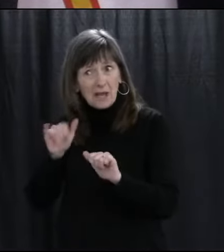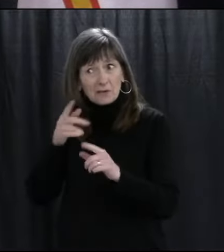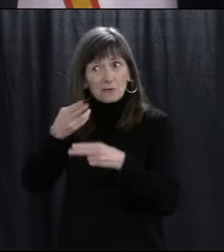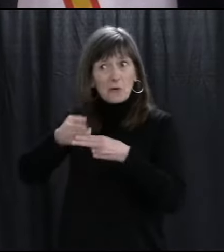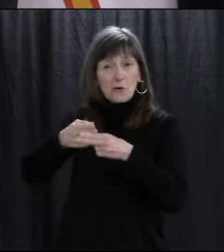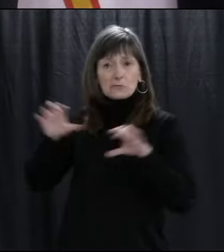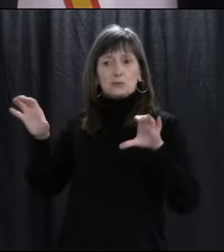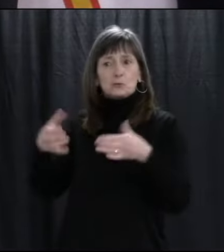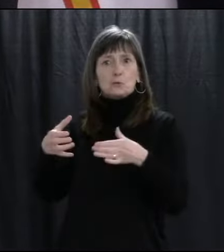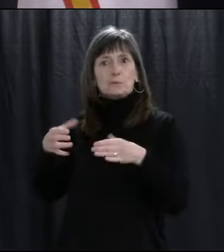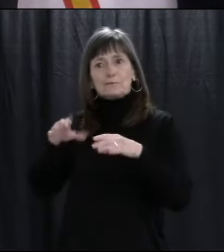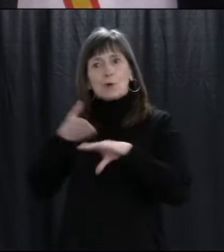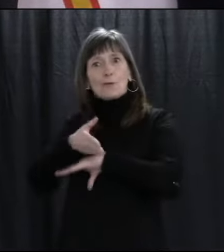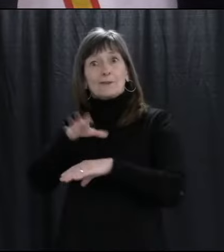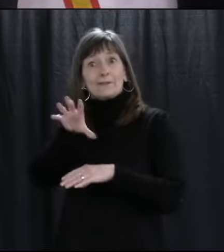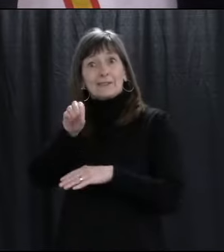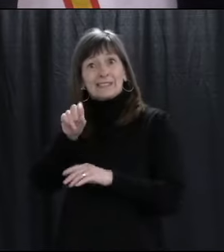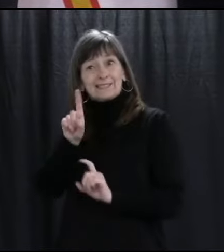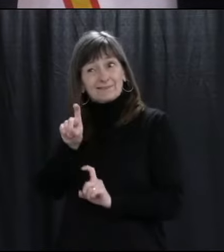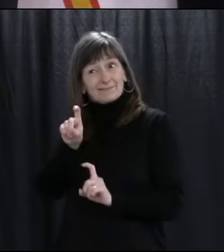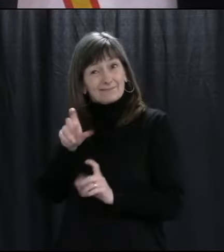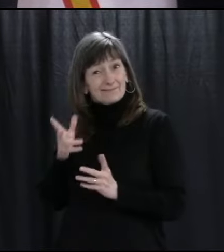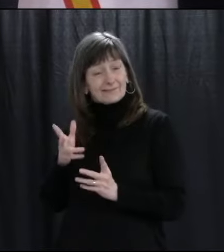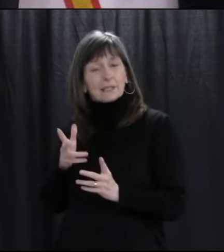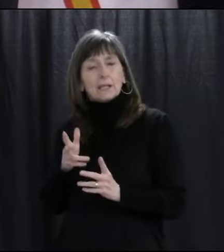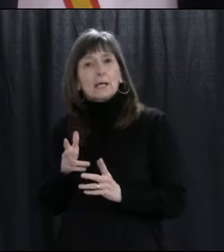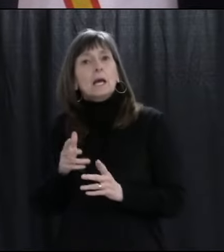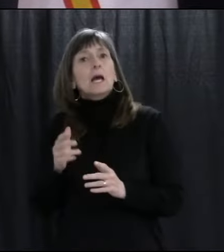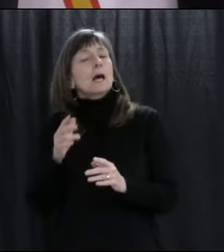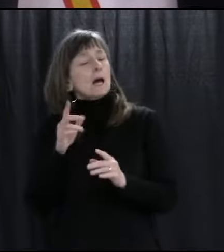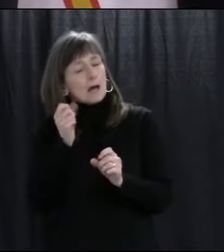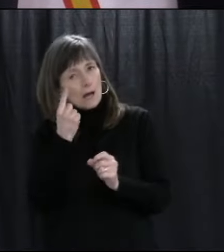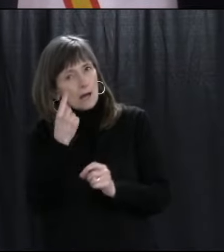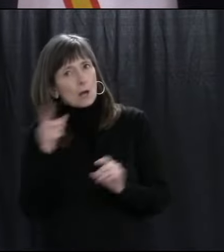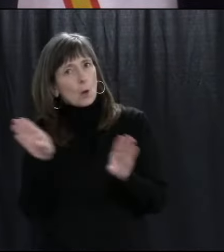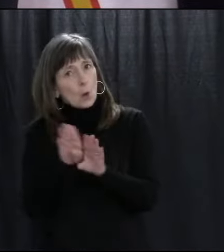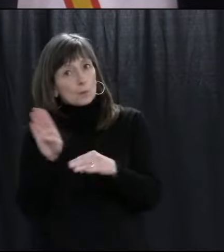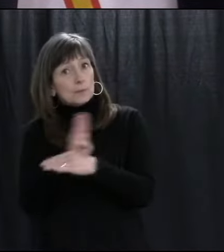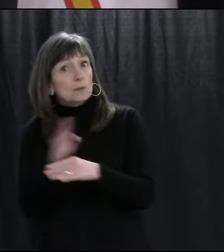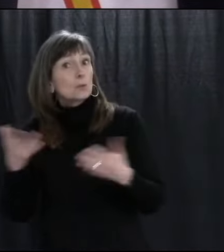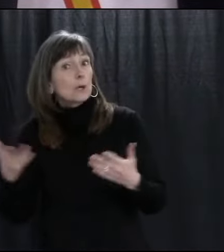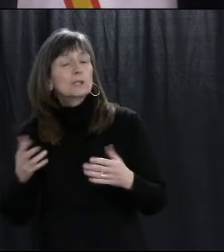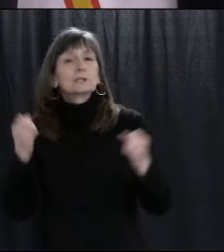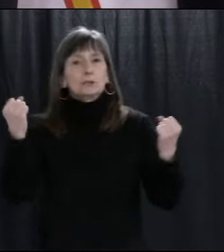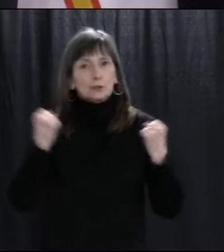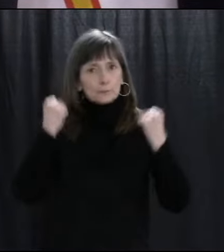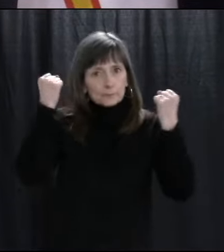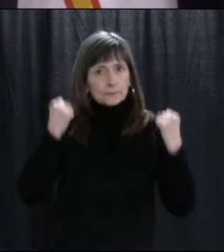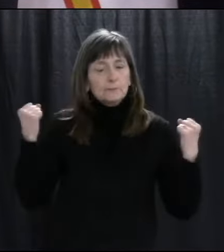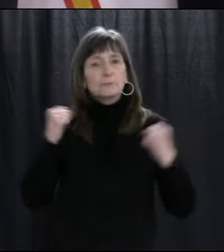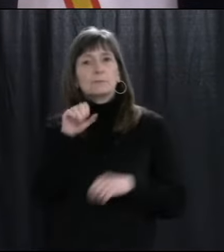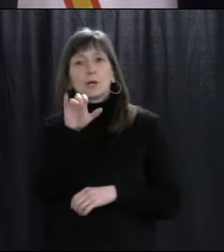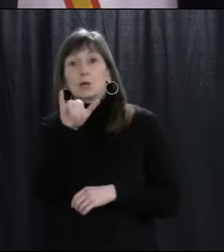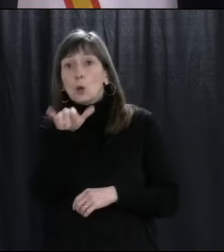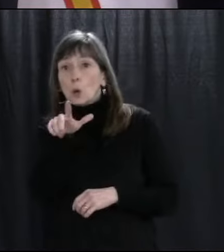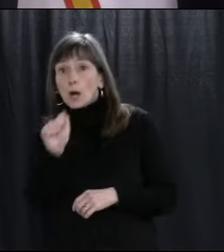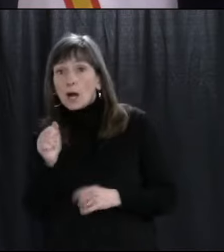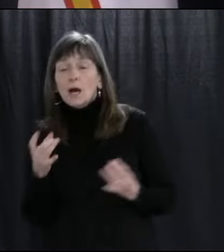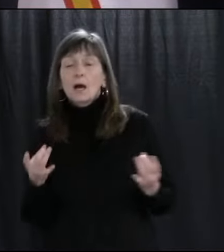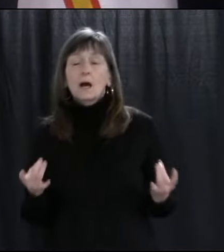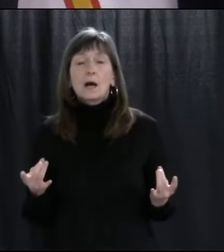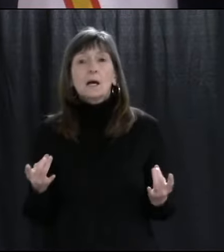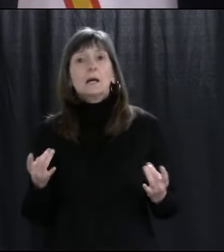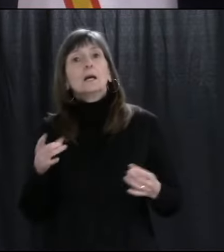gatherings. The businesses that have been ordered to close are gyms and fitness facilities, including yoga studios, tennis and